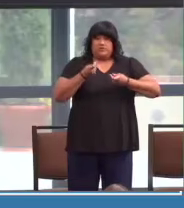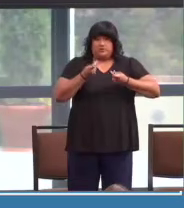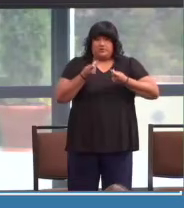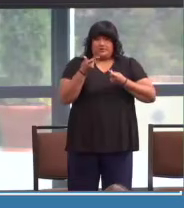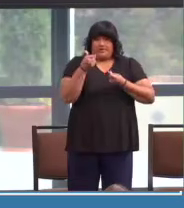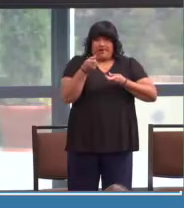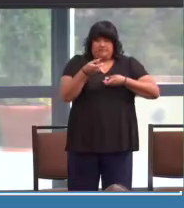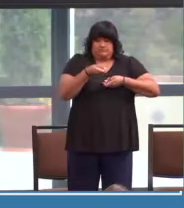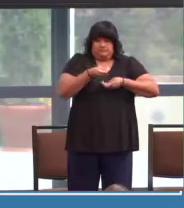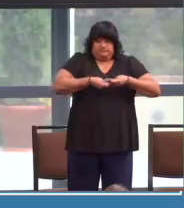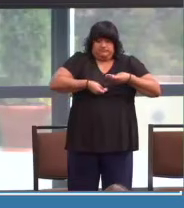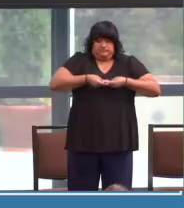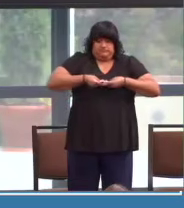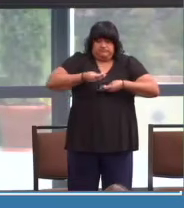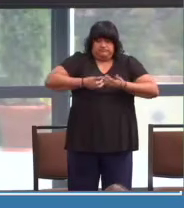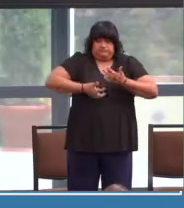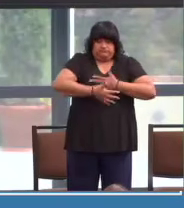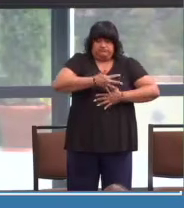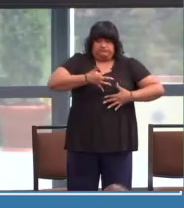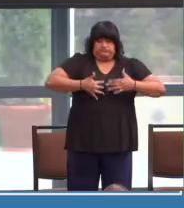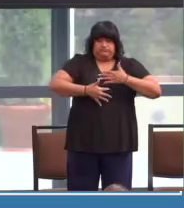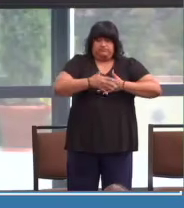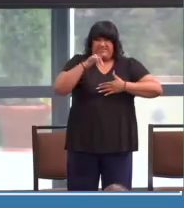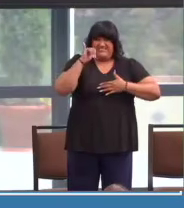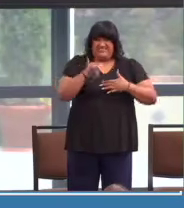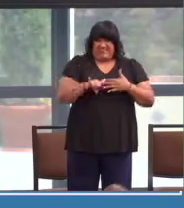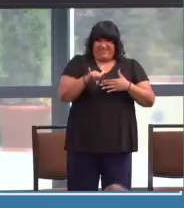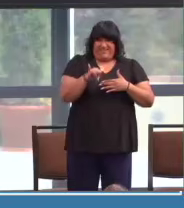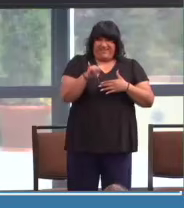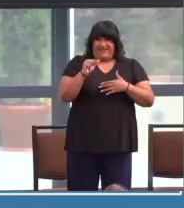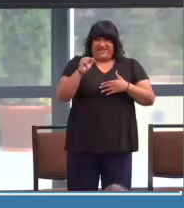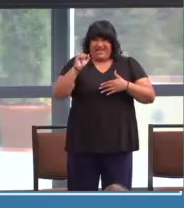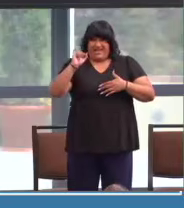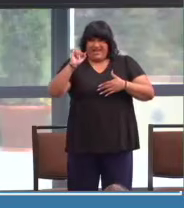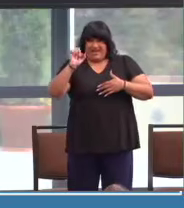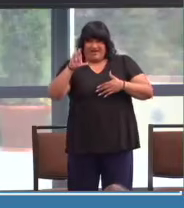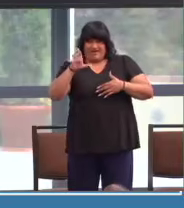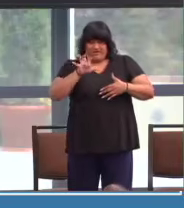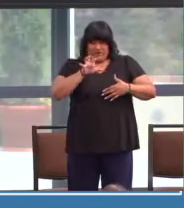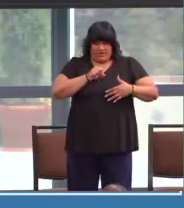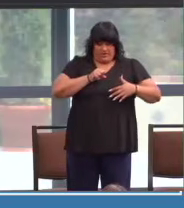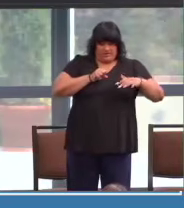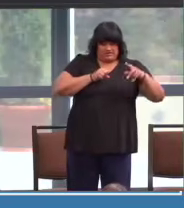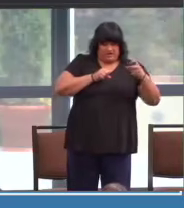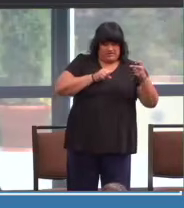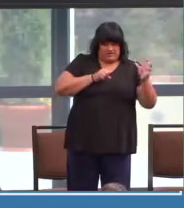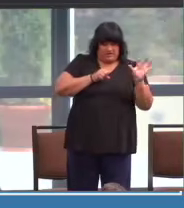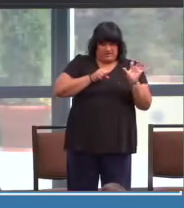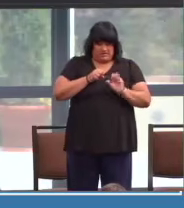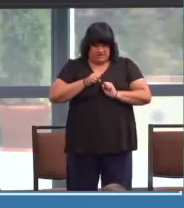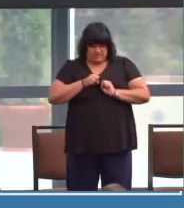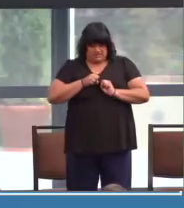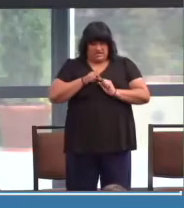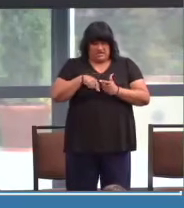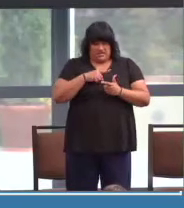through. So then you're filling those airs with smoke and toxic substances, and then all of a sudden your immune